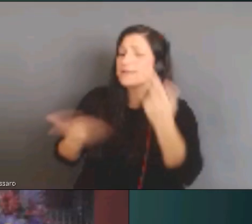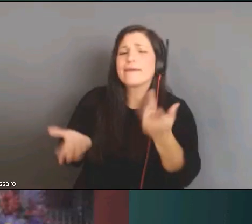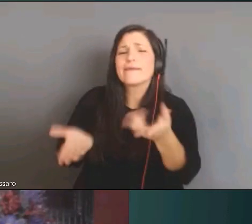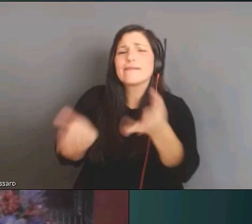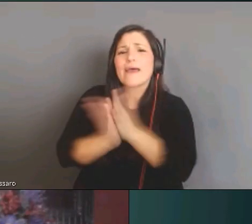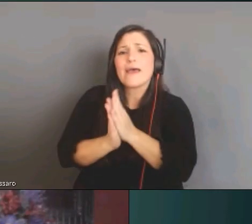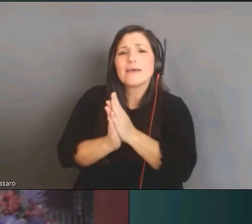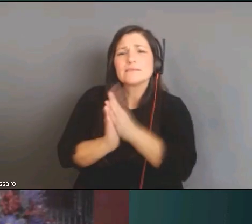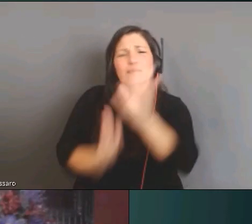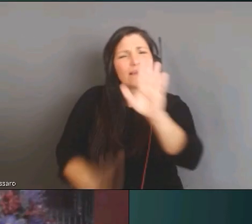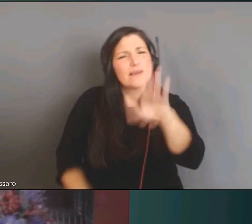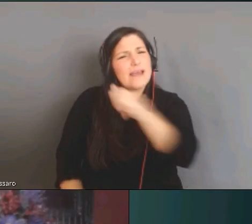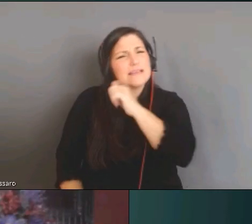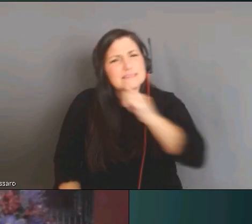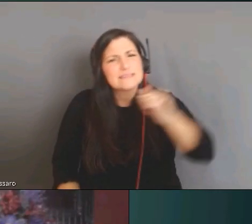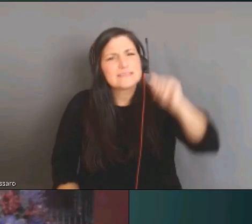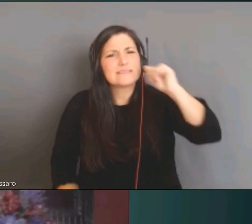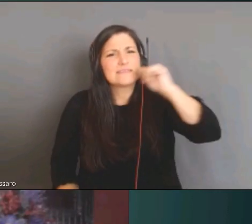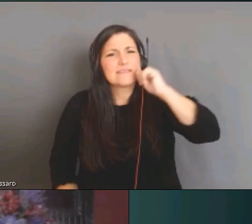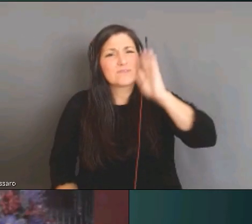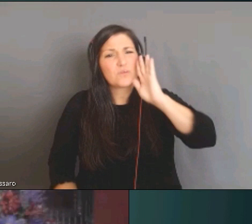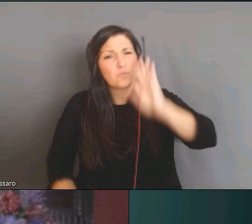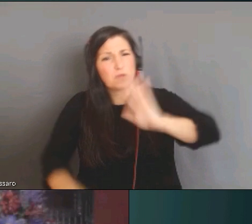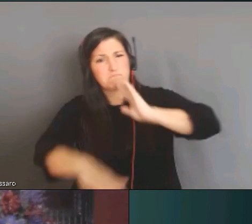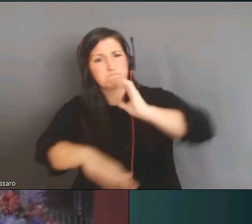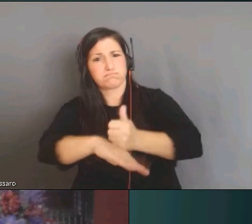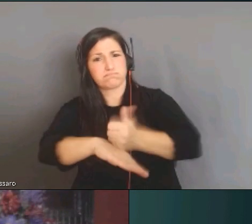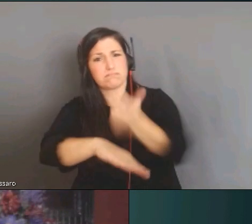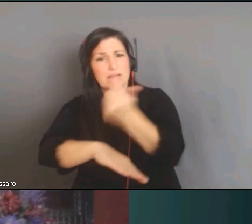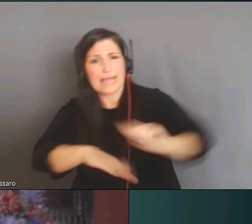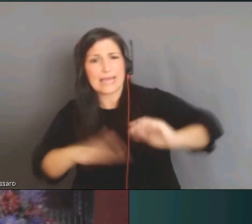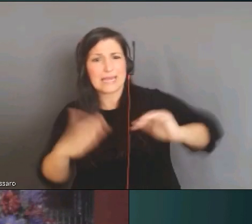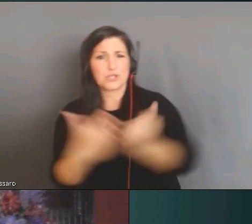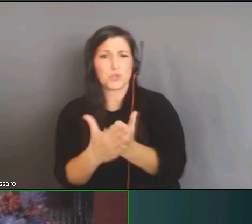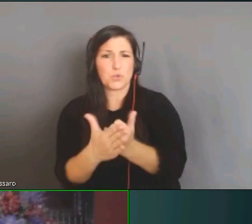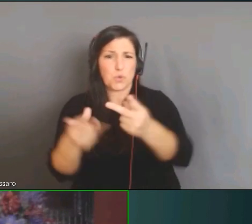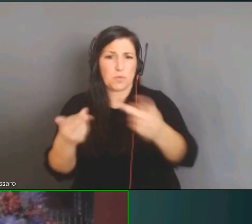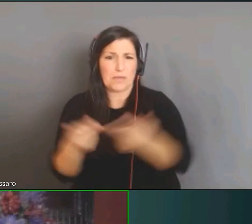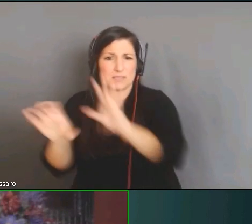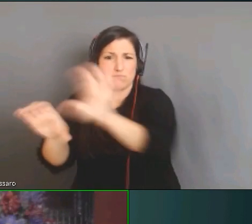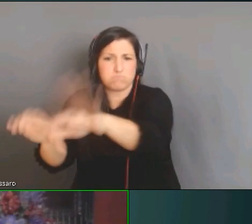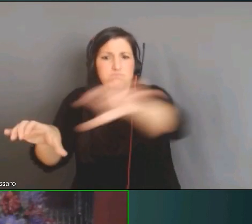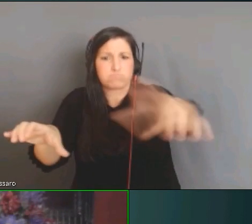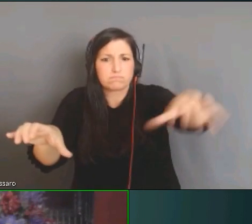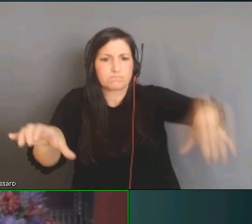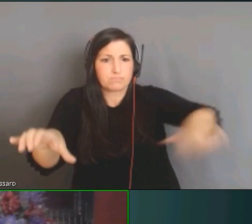Amazon planning to launch any more sites in the near future? Wow. We can all say